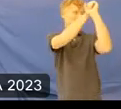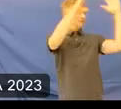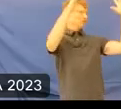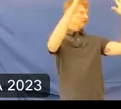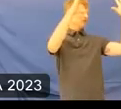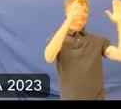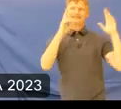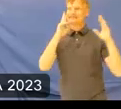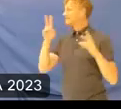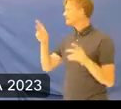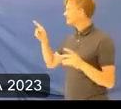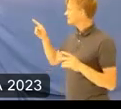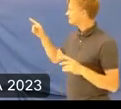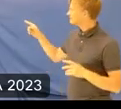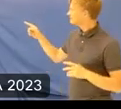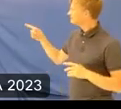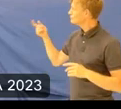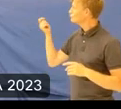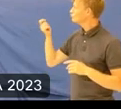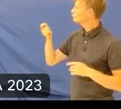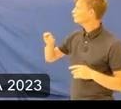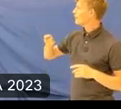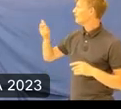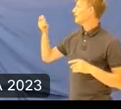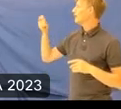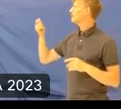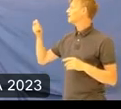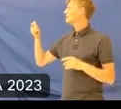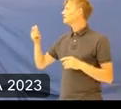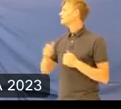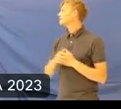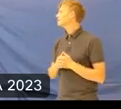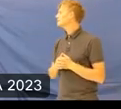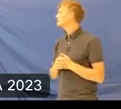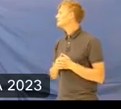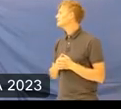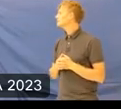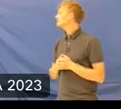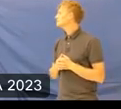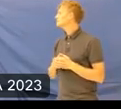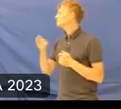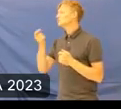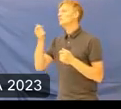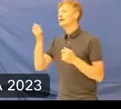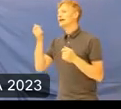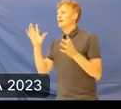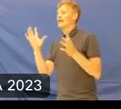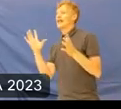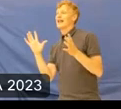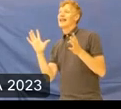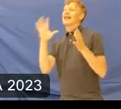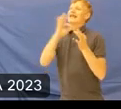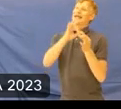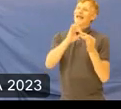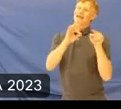the champagne, which you look for an antecedent and you link it to the picnic. So you've got all of the secondary